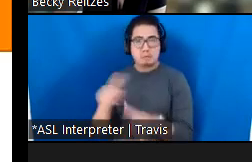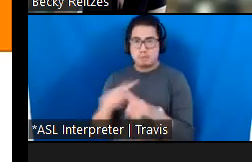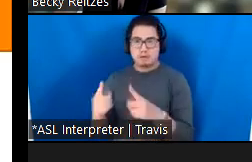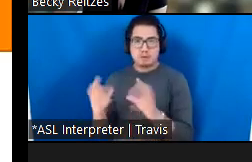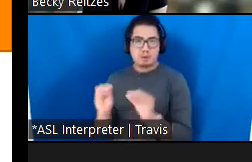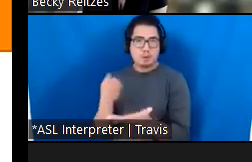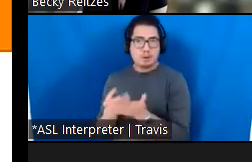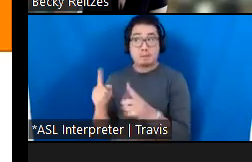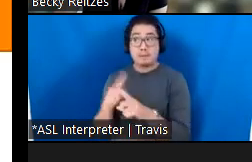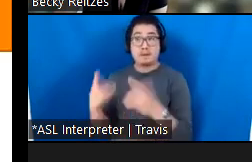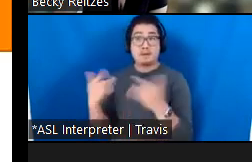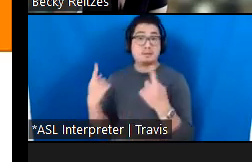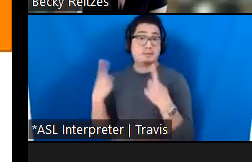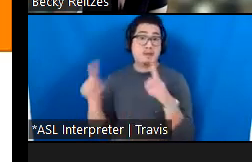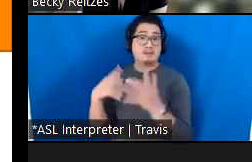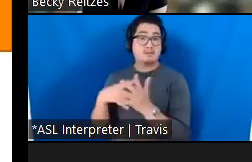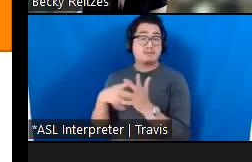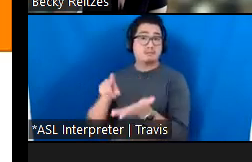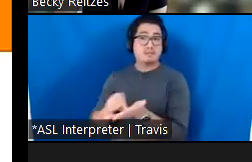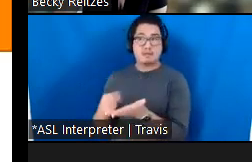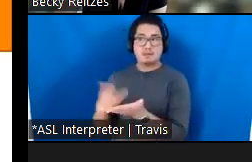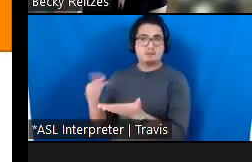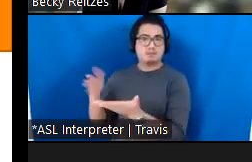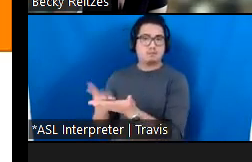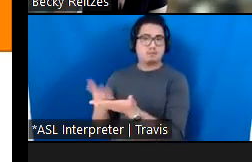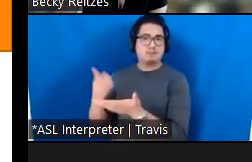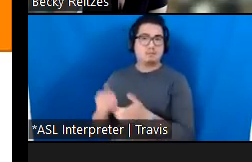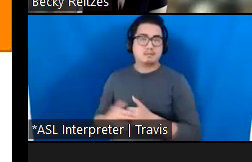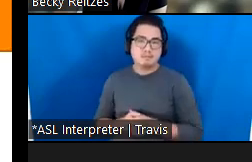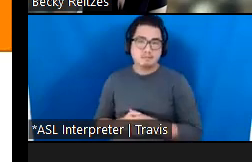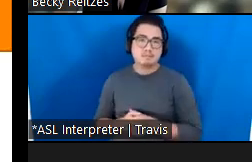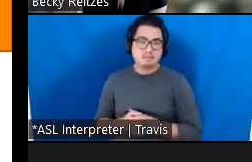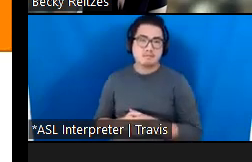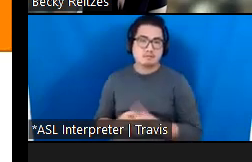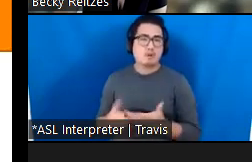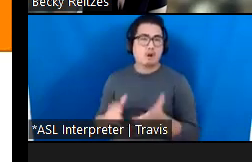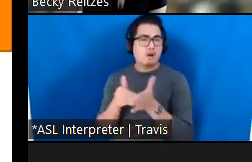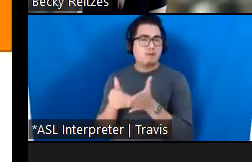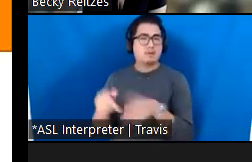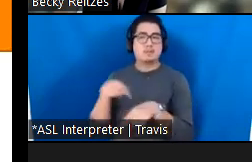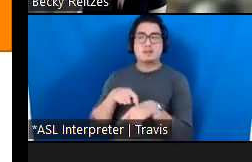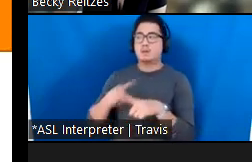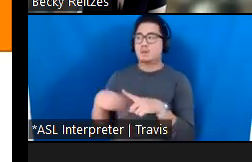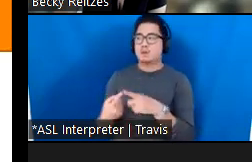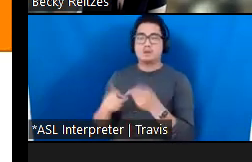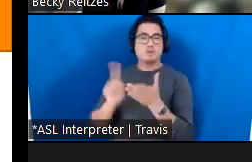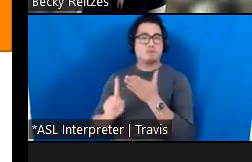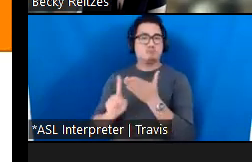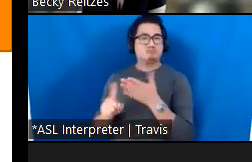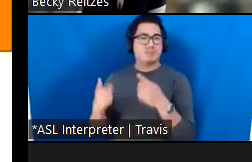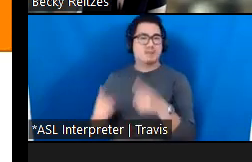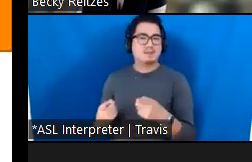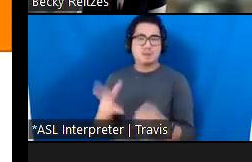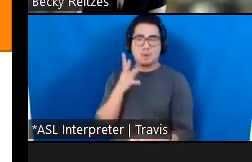research was primarily on women, and women often get left out of research, but want to make sure to say that anybody who is